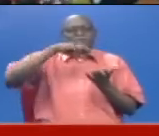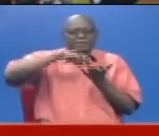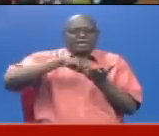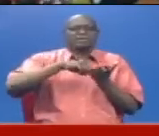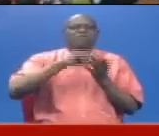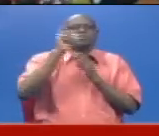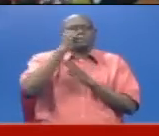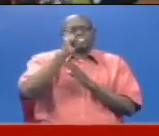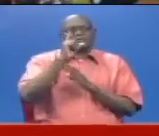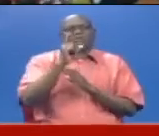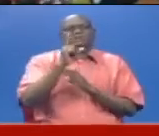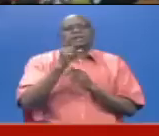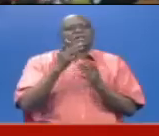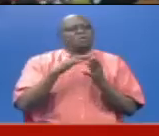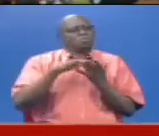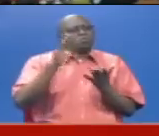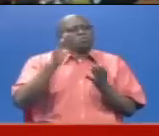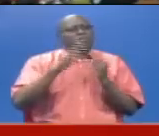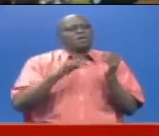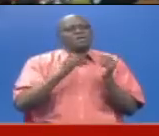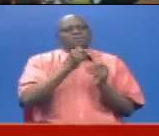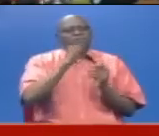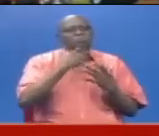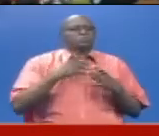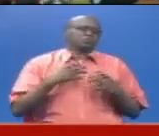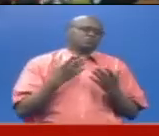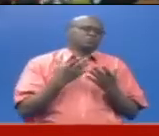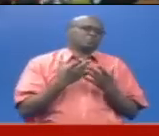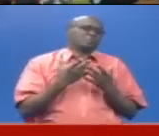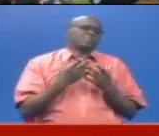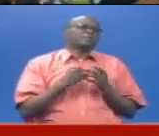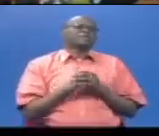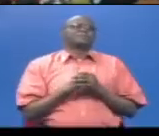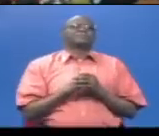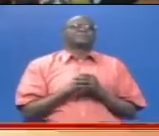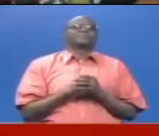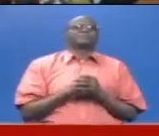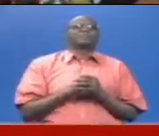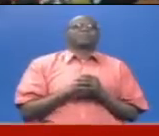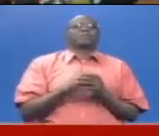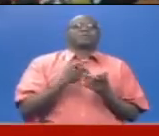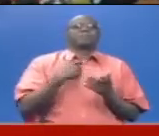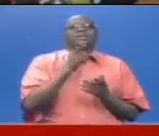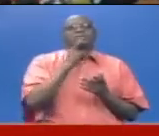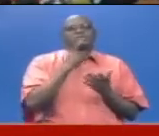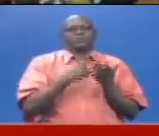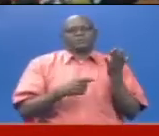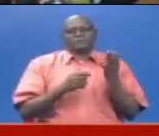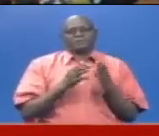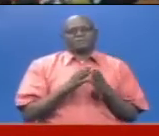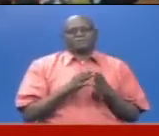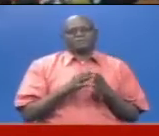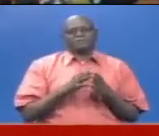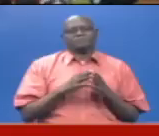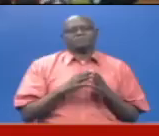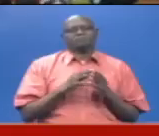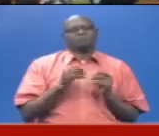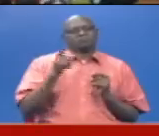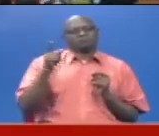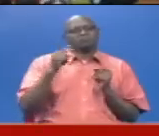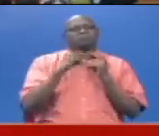50, at more least, than 50 actually. Yeah, so mm-hmm. to that particular end. Mm-hmm. So I will say this. Maure did not just